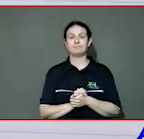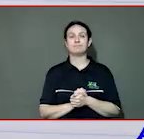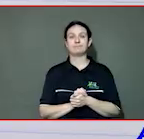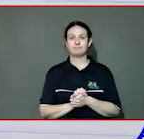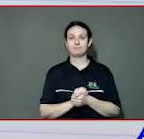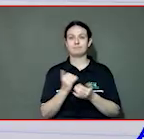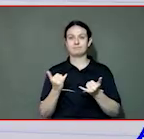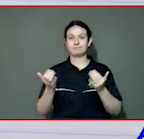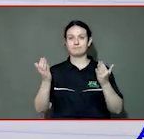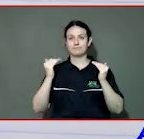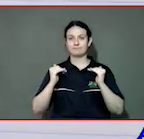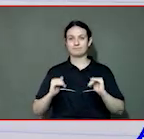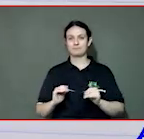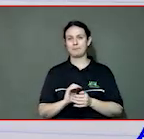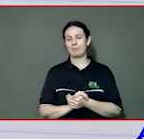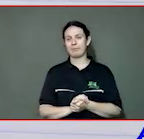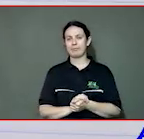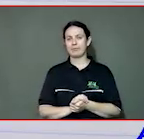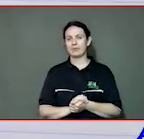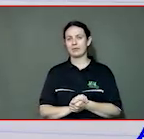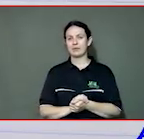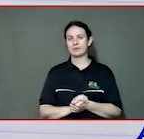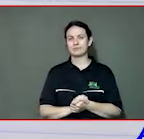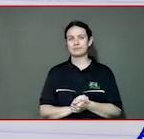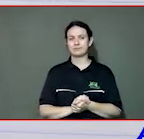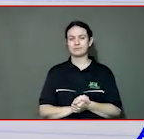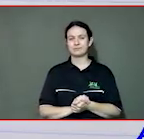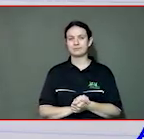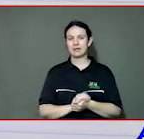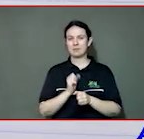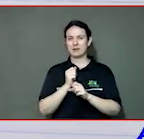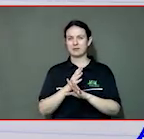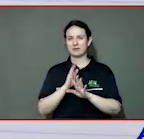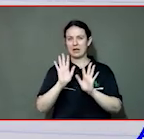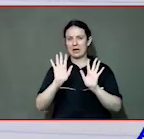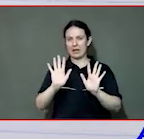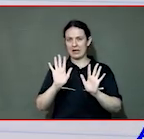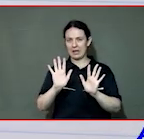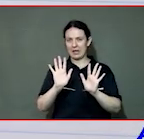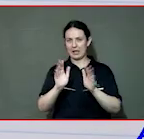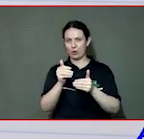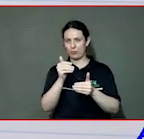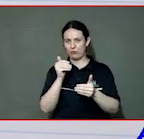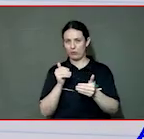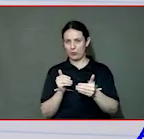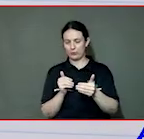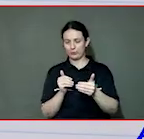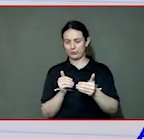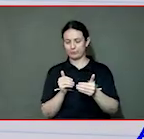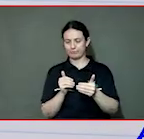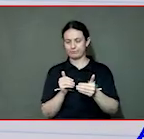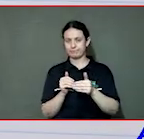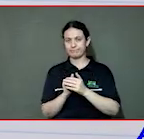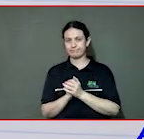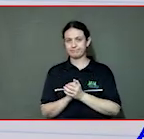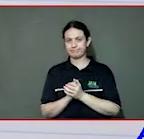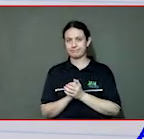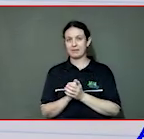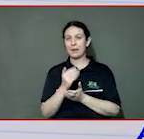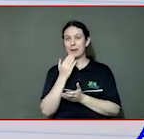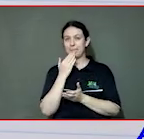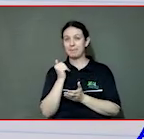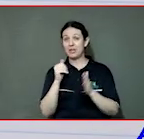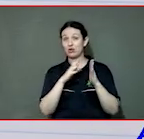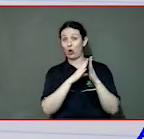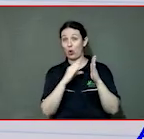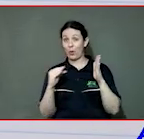Okay, now there's certain things that you must order. So before I start the question, I first want you to write down,